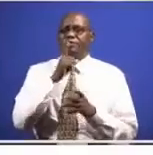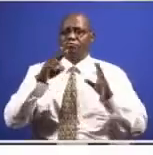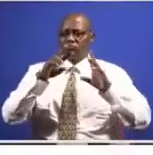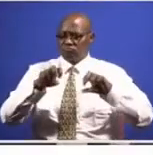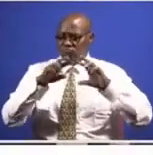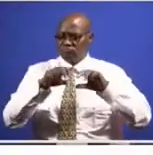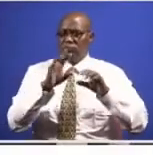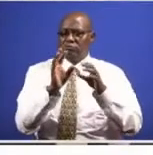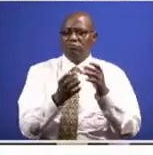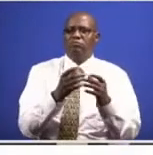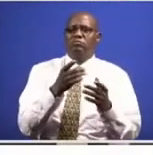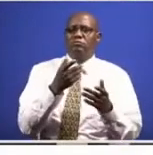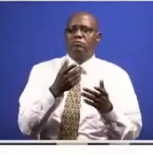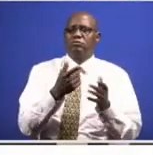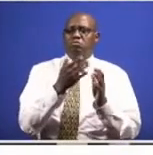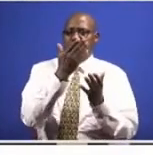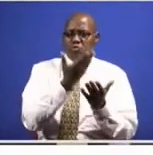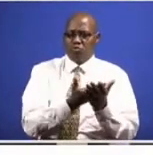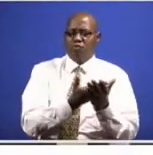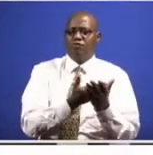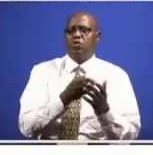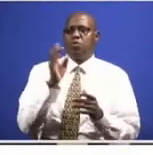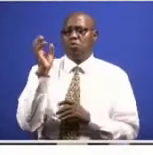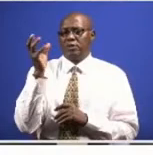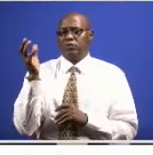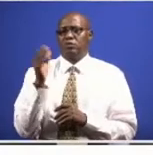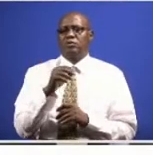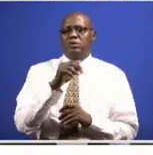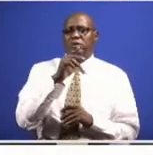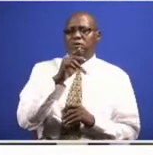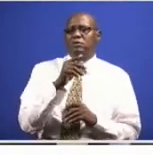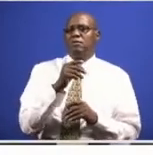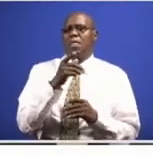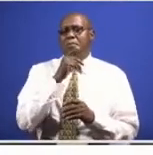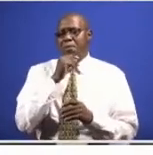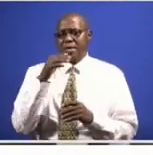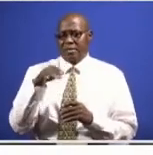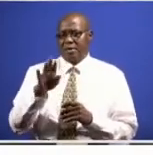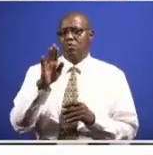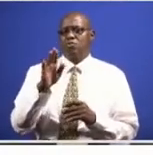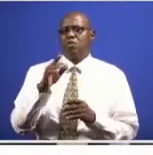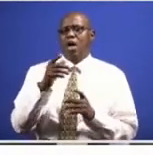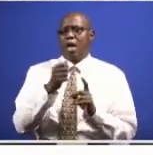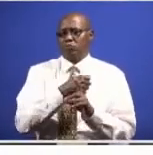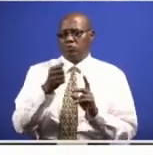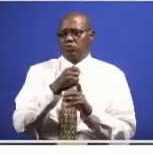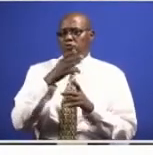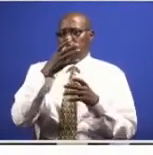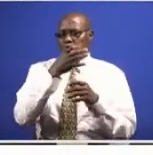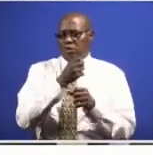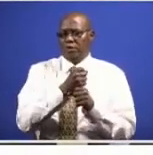Governor and former Kabete MP. According to EACC, Waititu, between 2015 and 2020,